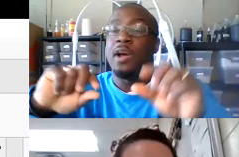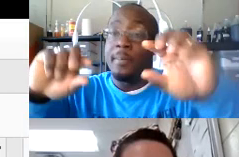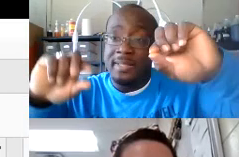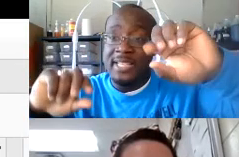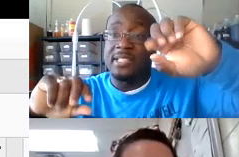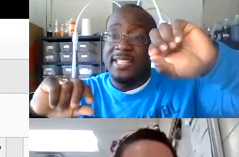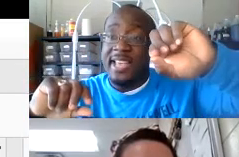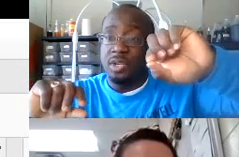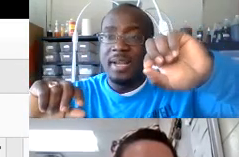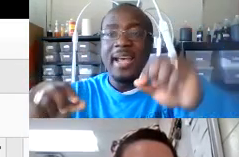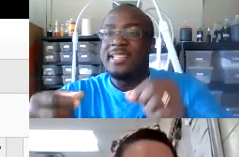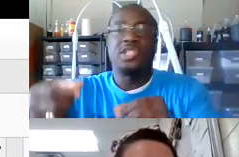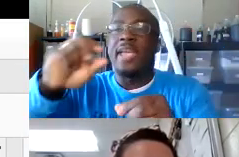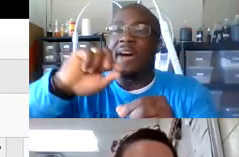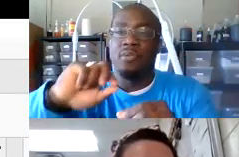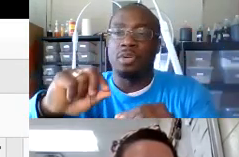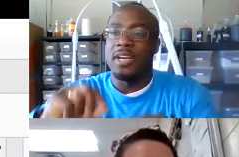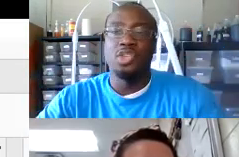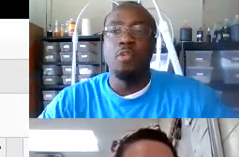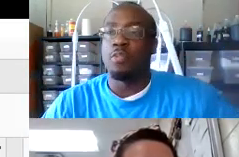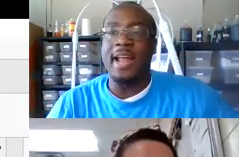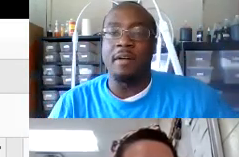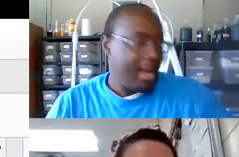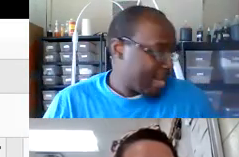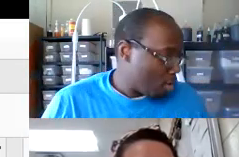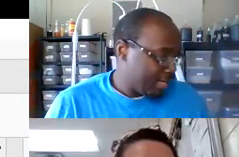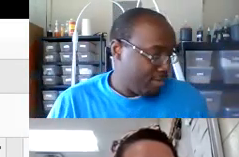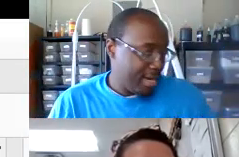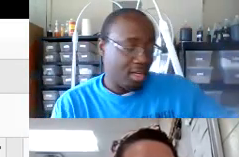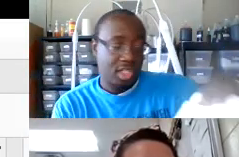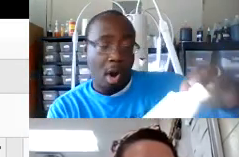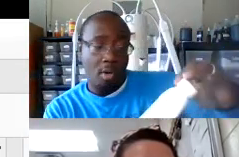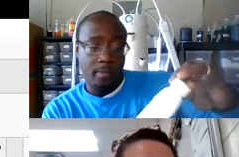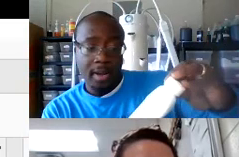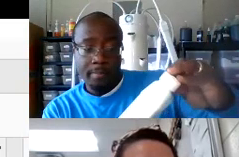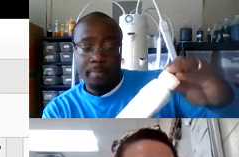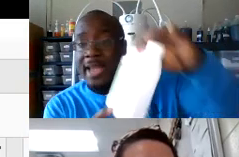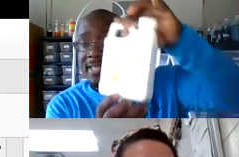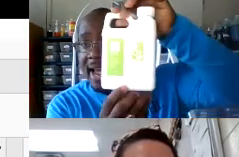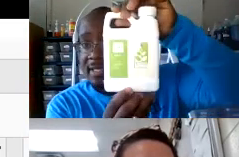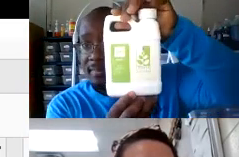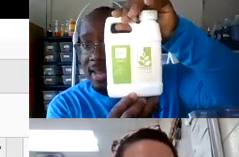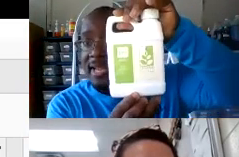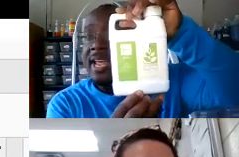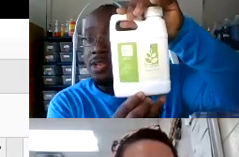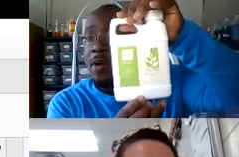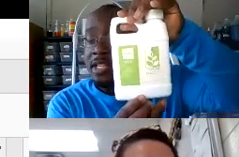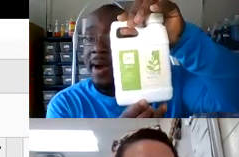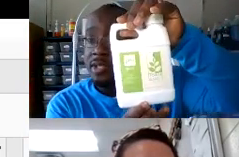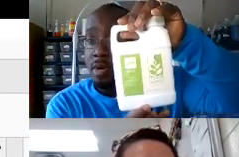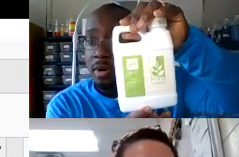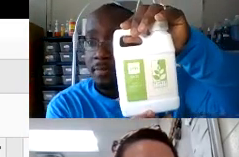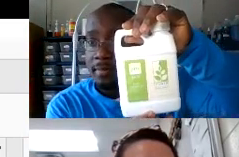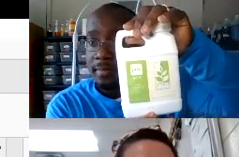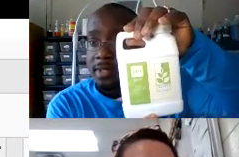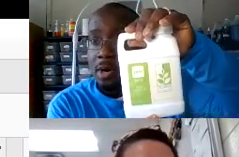out of that. This is the tester. Just do capfuls, because you will run out. They only give you this little small pint size, and then you have